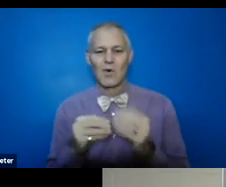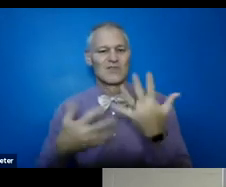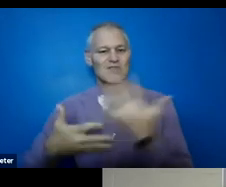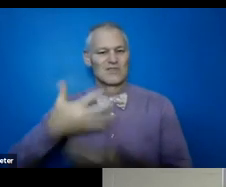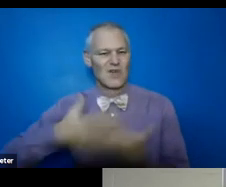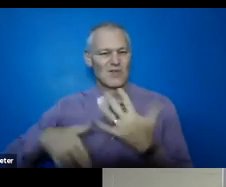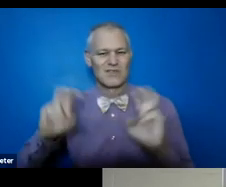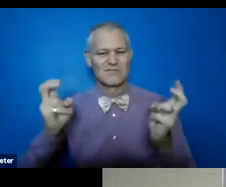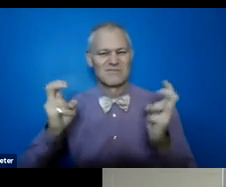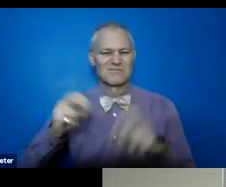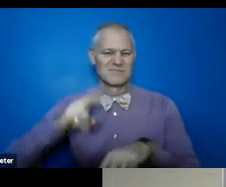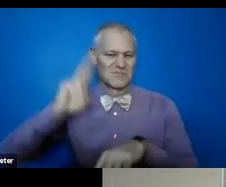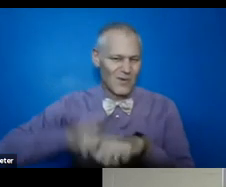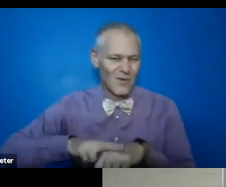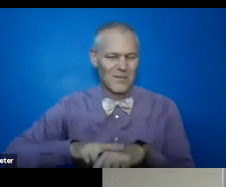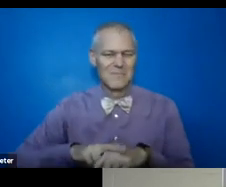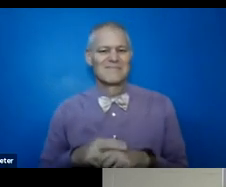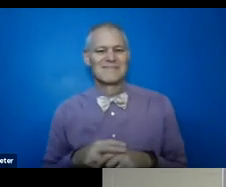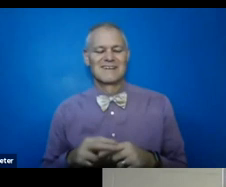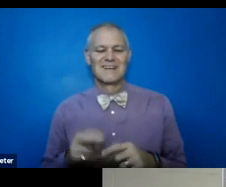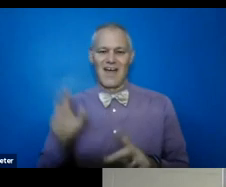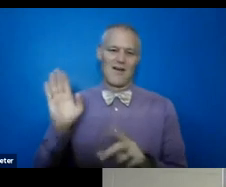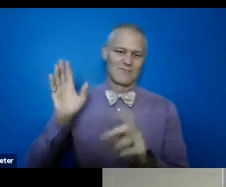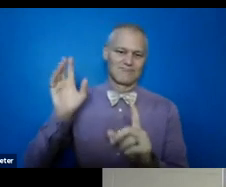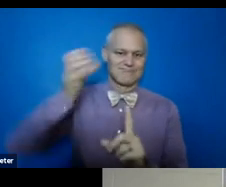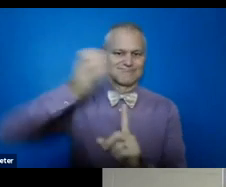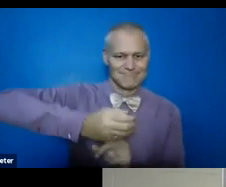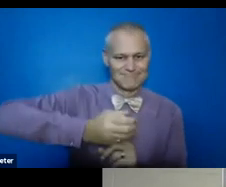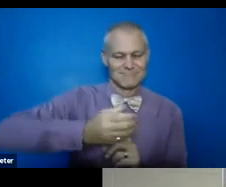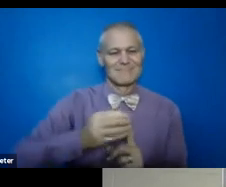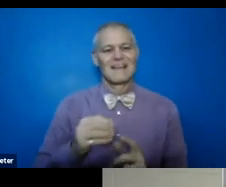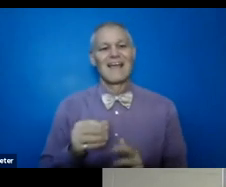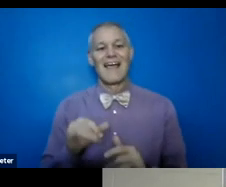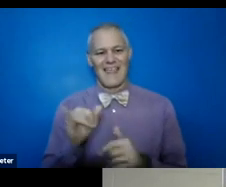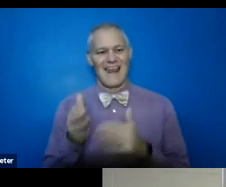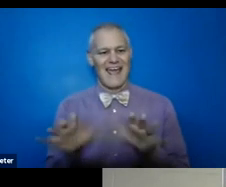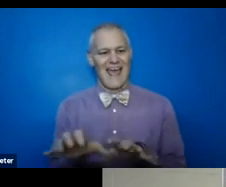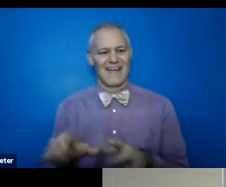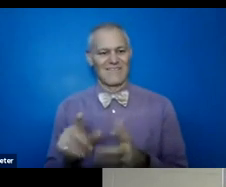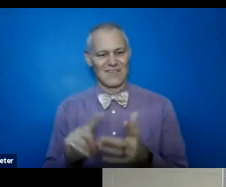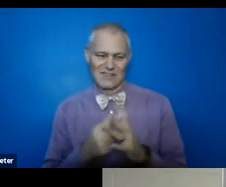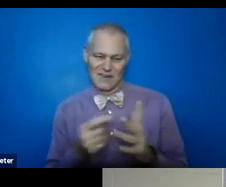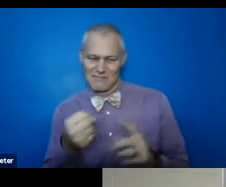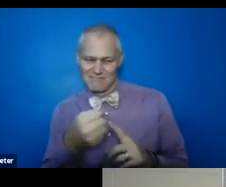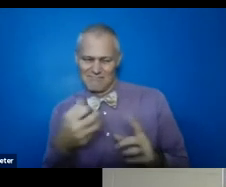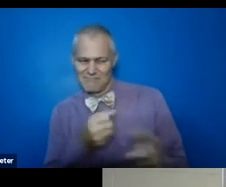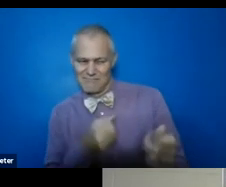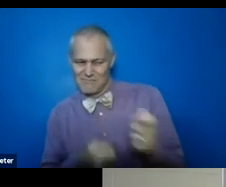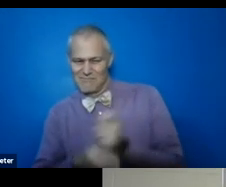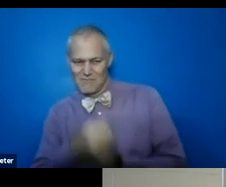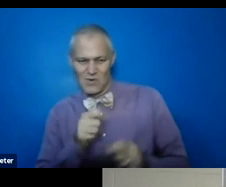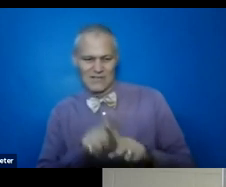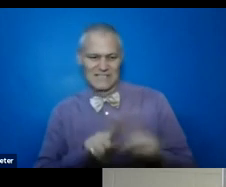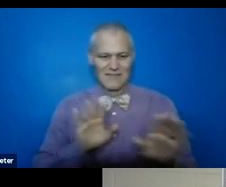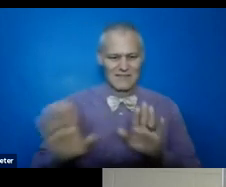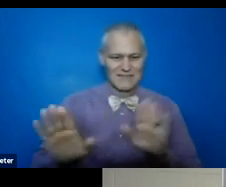of prescriptions that placed on people, and then through that activity you can kind of start to tease out the difference between what's